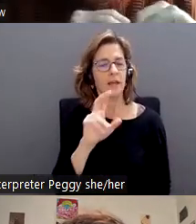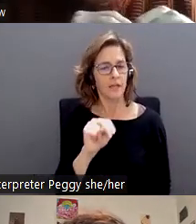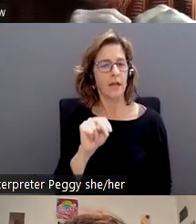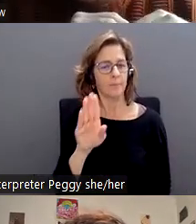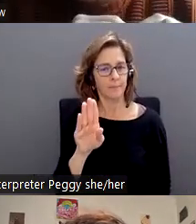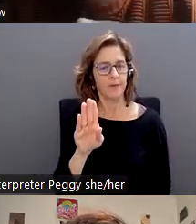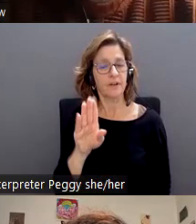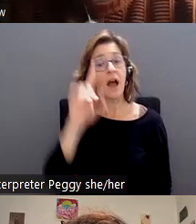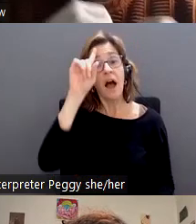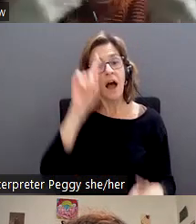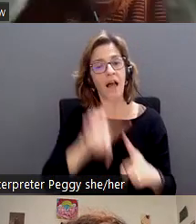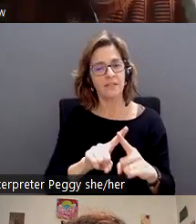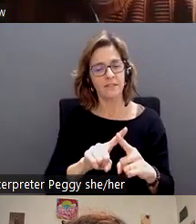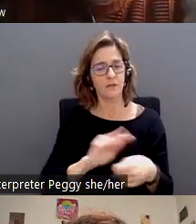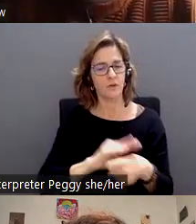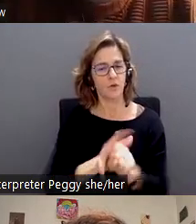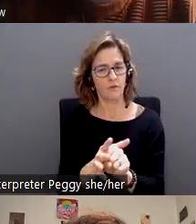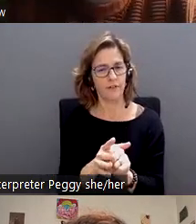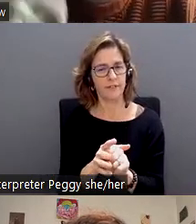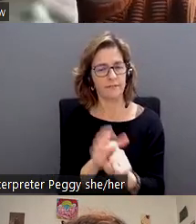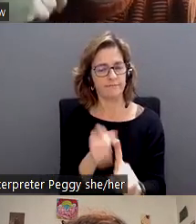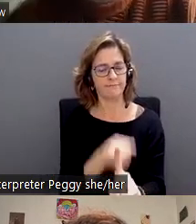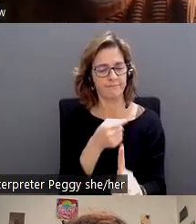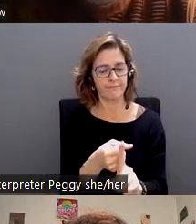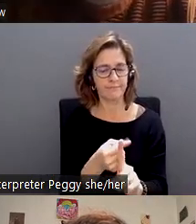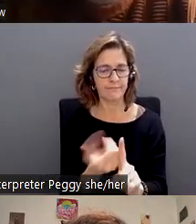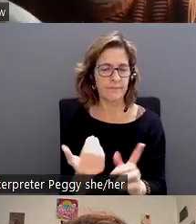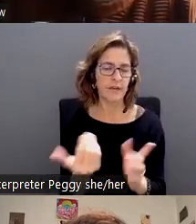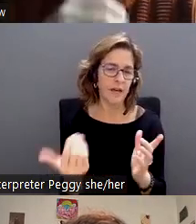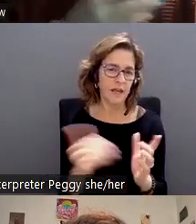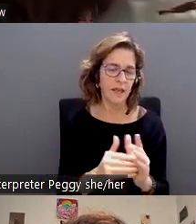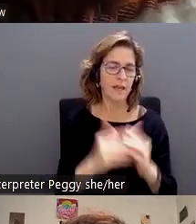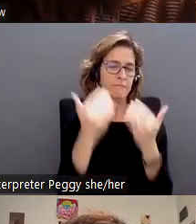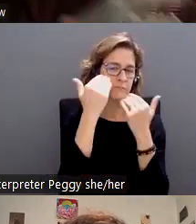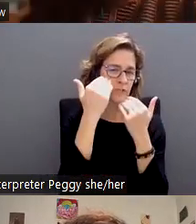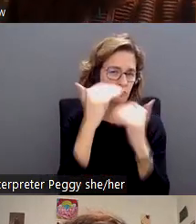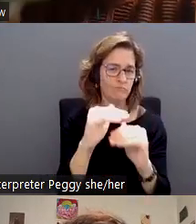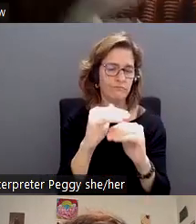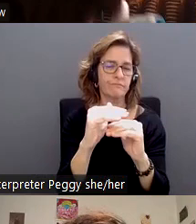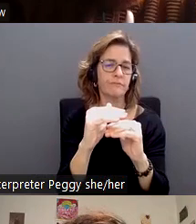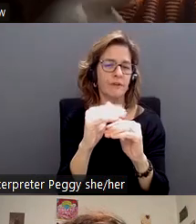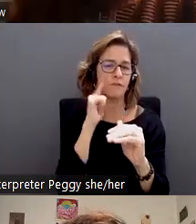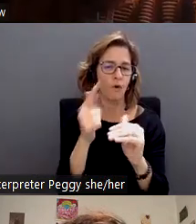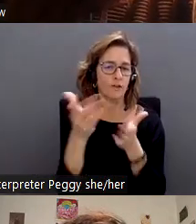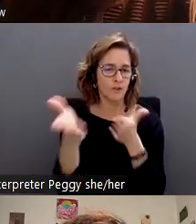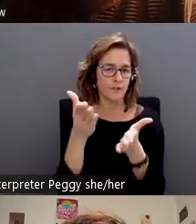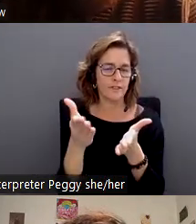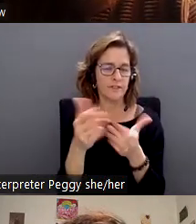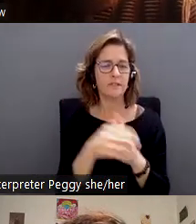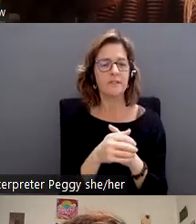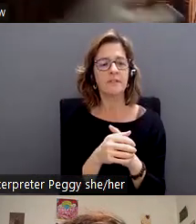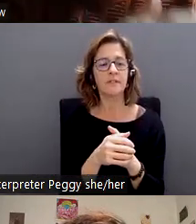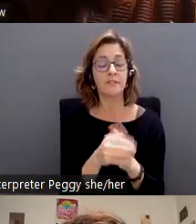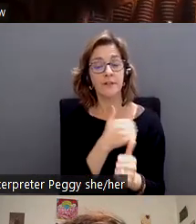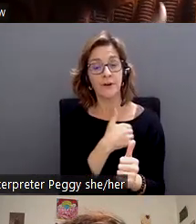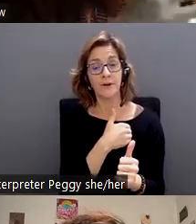until COVID-19, when there were new service restrictions introduced. That led the city to transfer